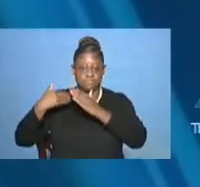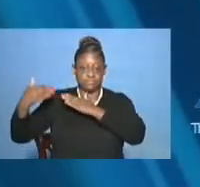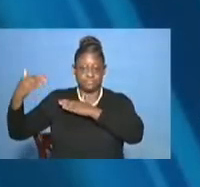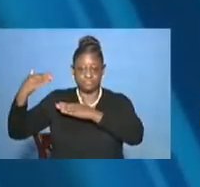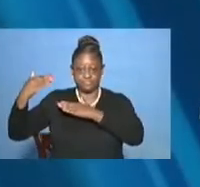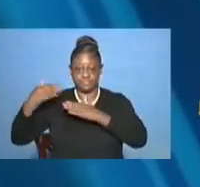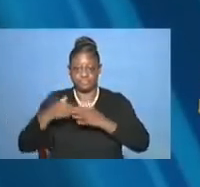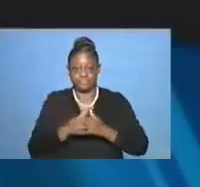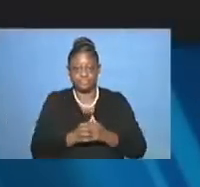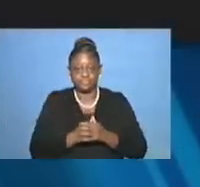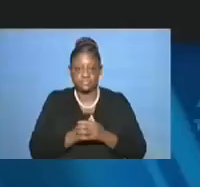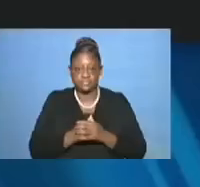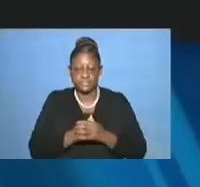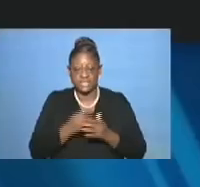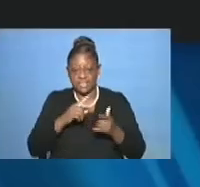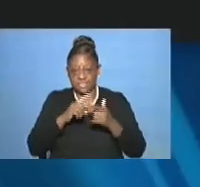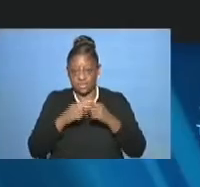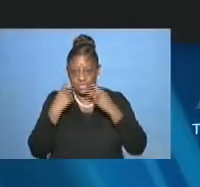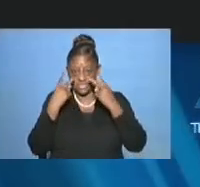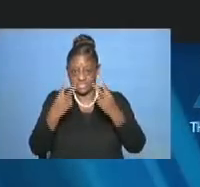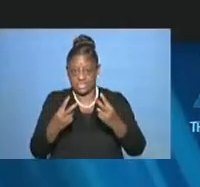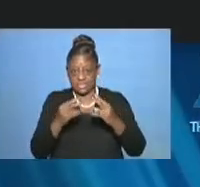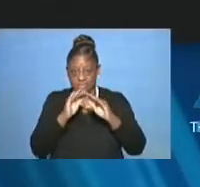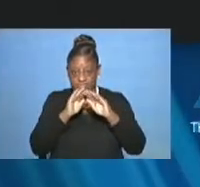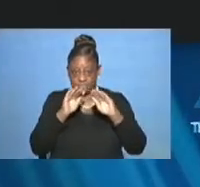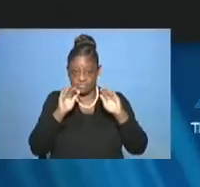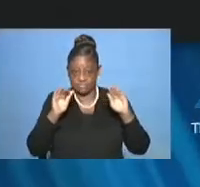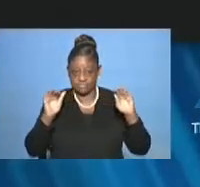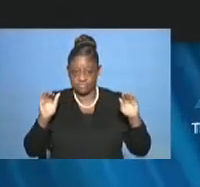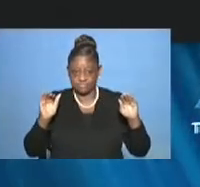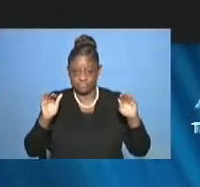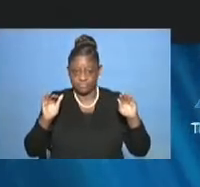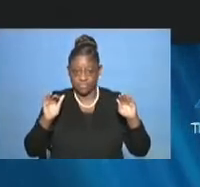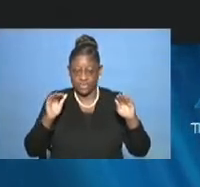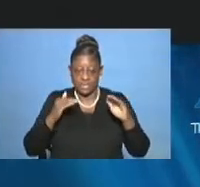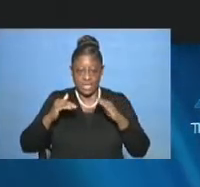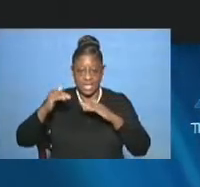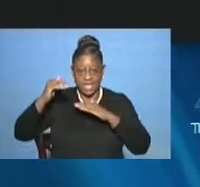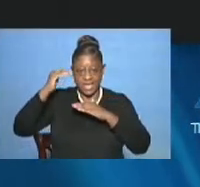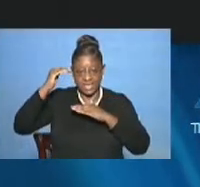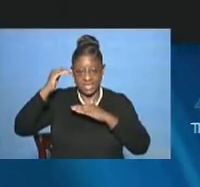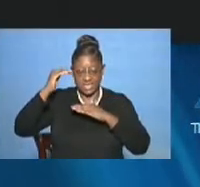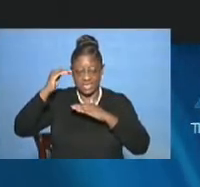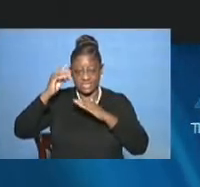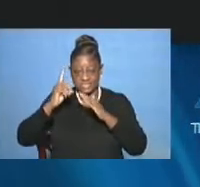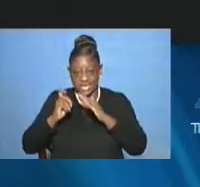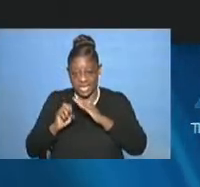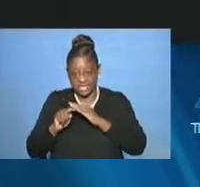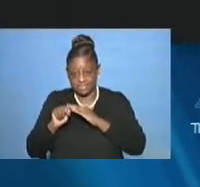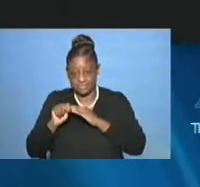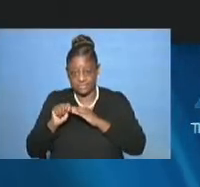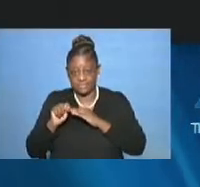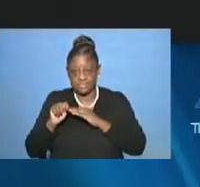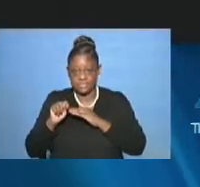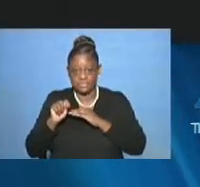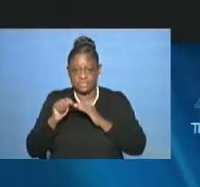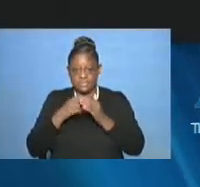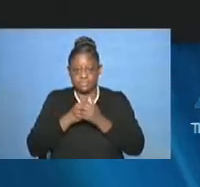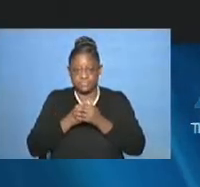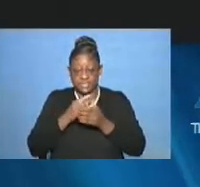year. Increased outlays during the quarter resulted from higher public debt interest payments of $10.5